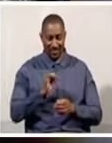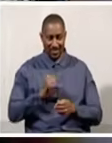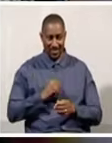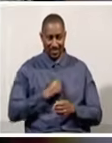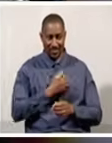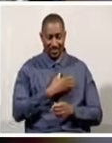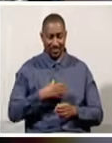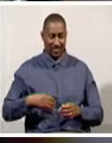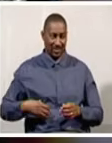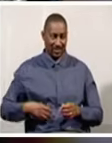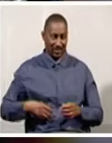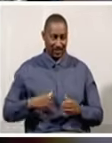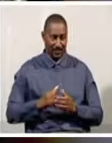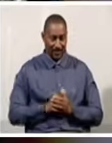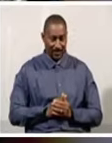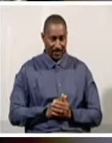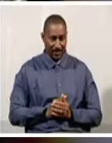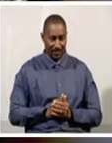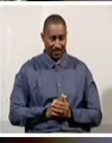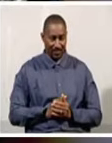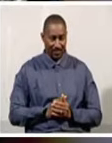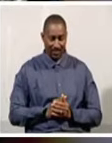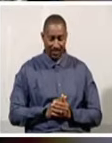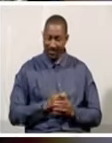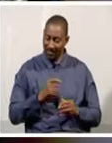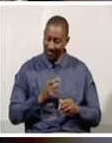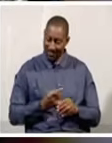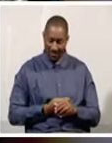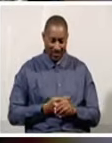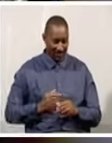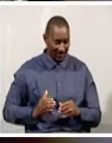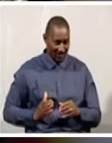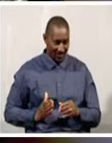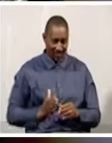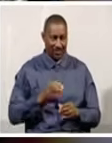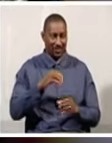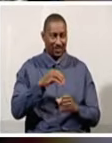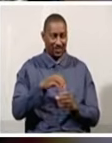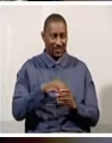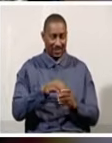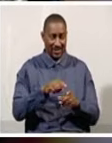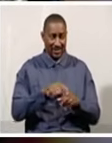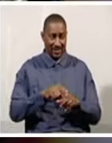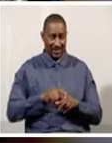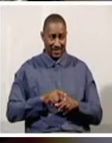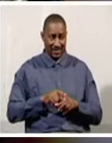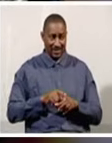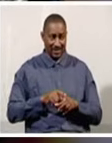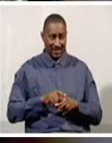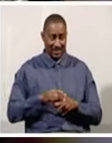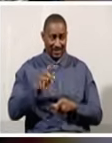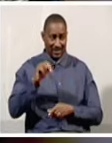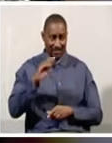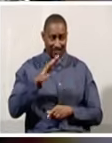him because he made sure that we were part of him. Yesterday, during the vigil that NBC held, the NBC